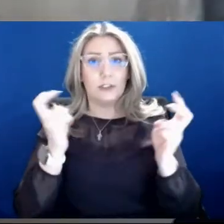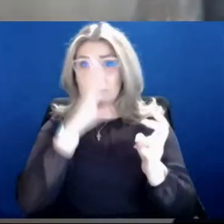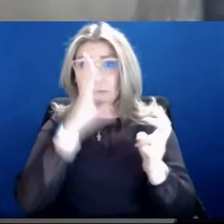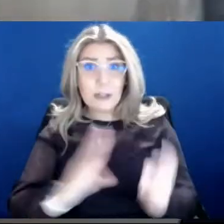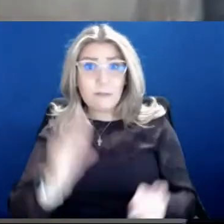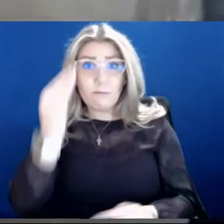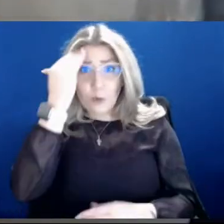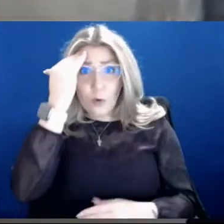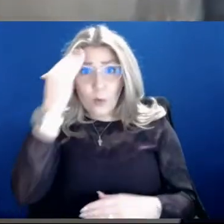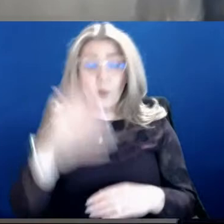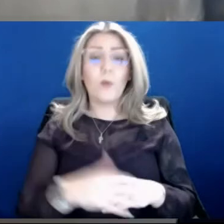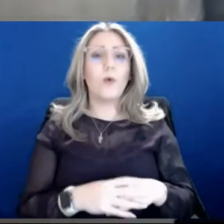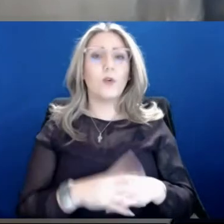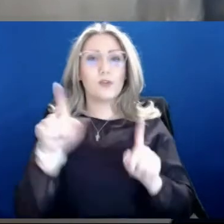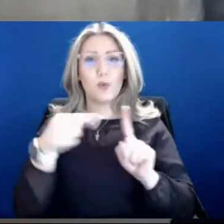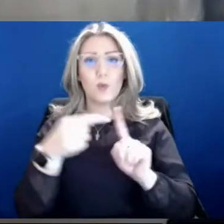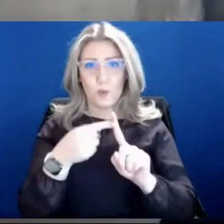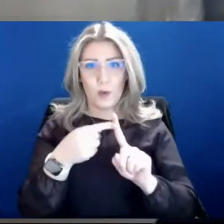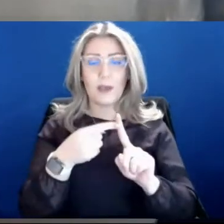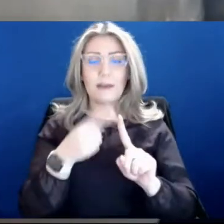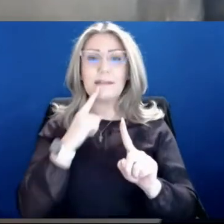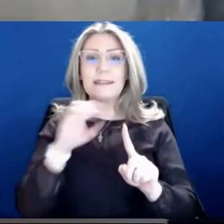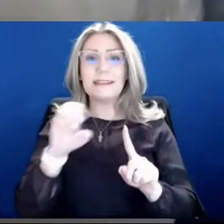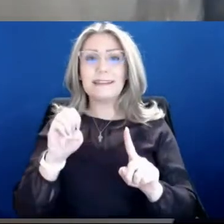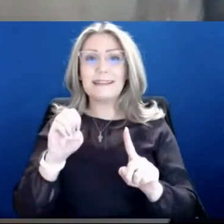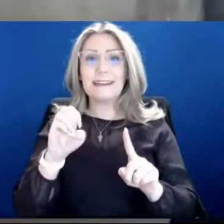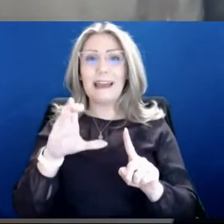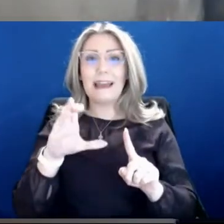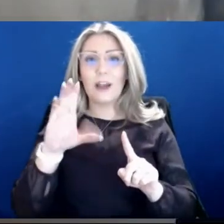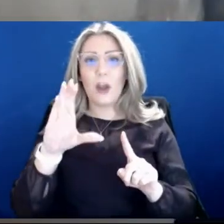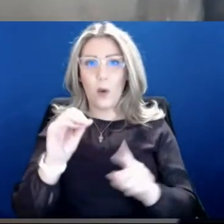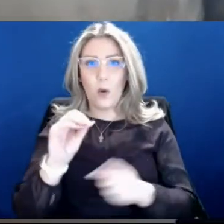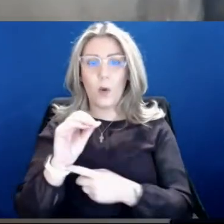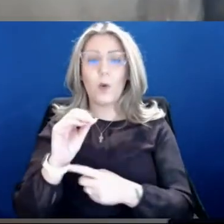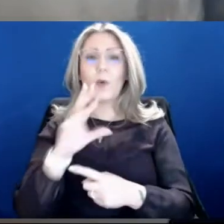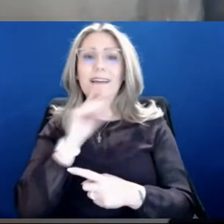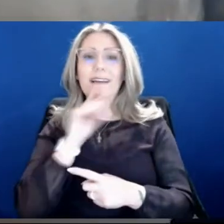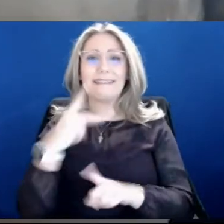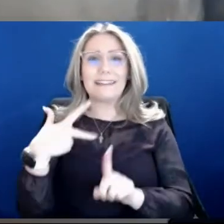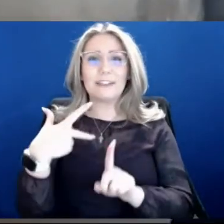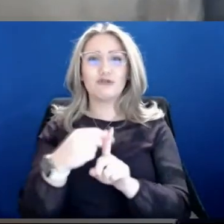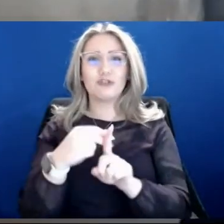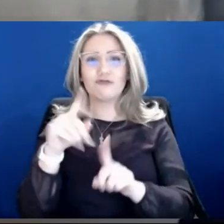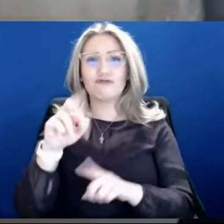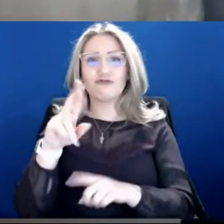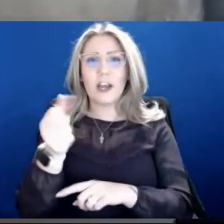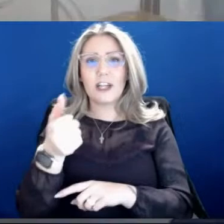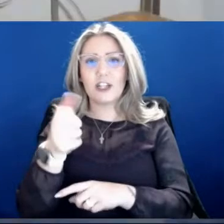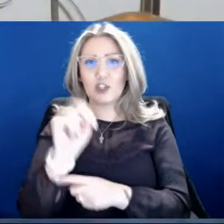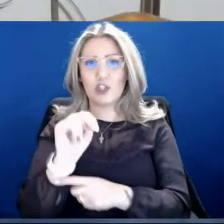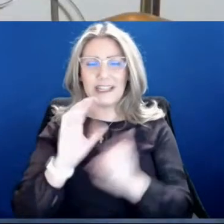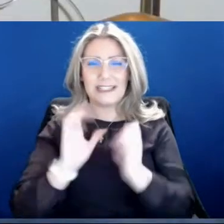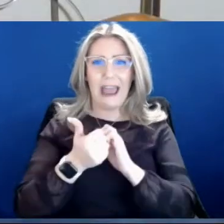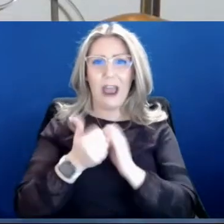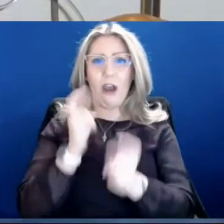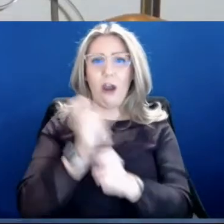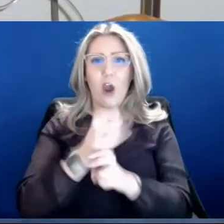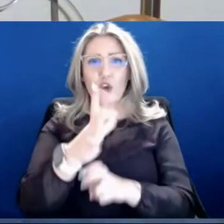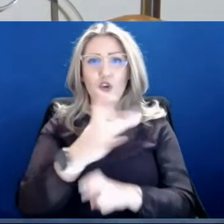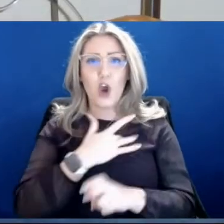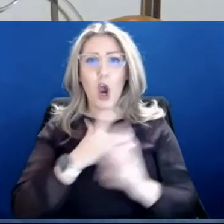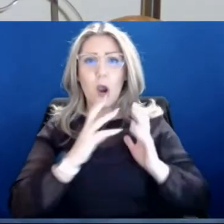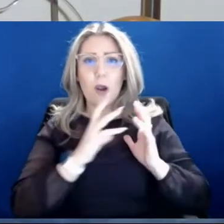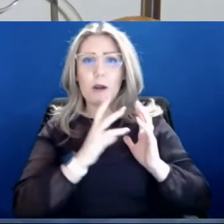once I did the echo, the ejection fraction, which is essentially how hard your heart is pumping, was at